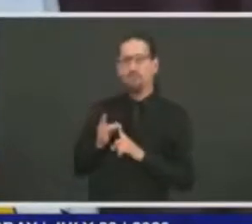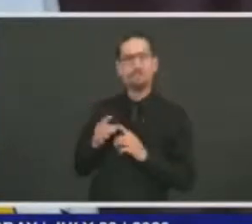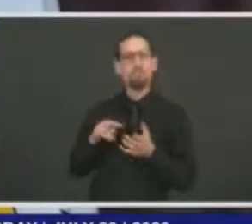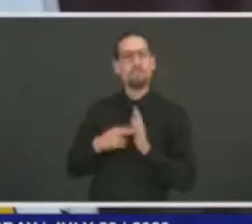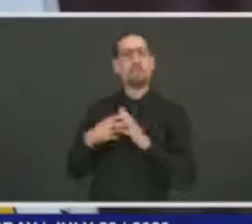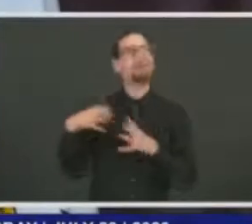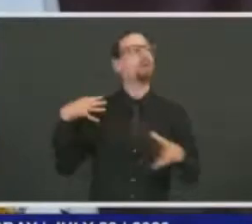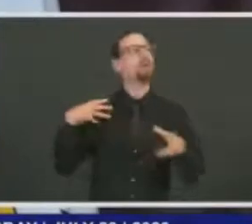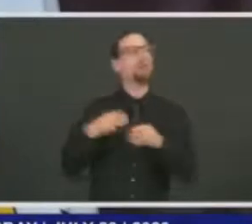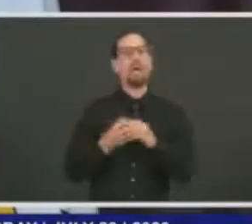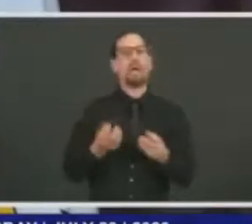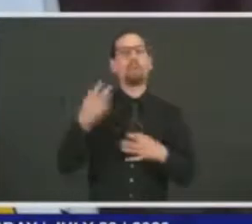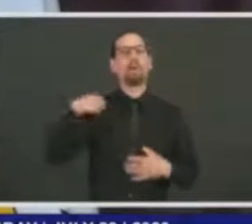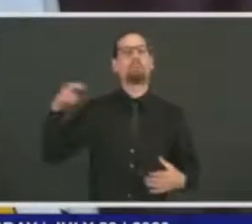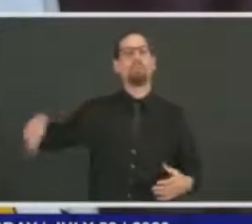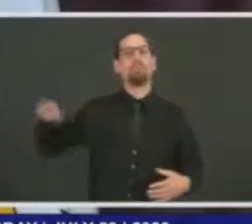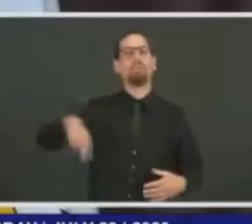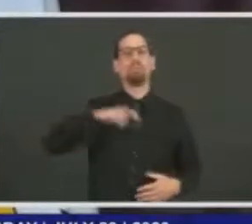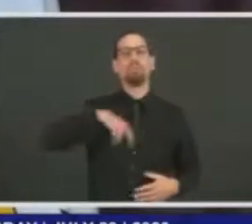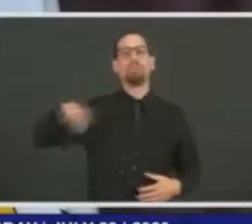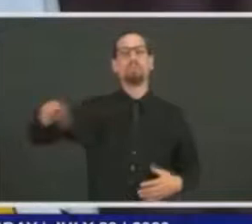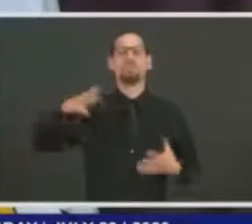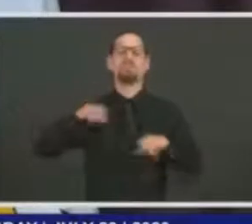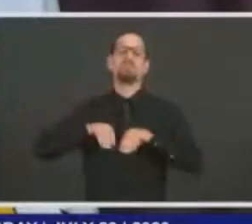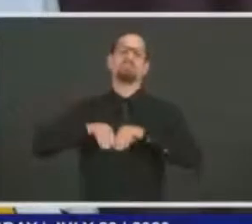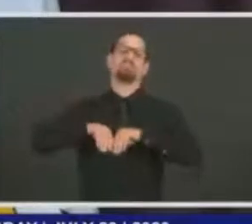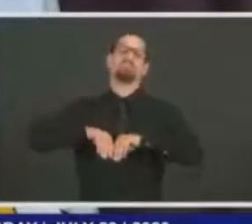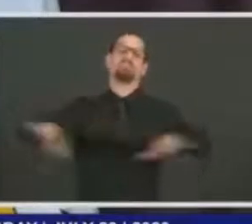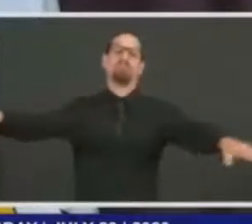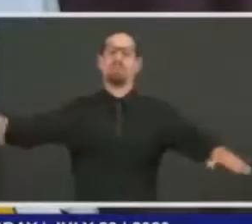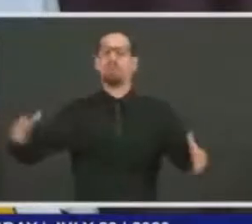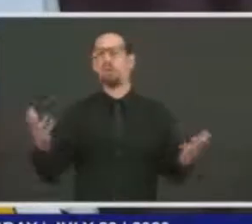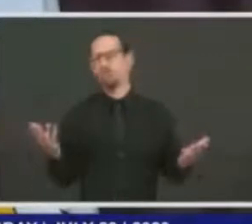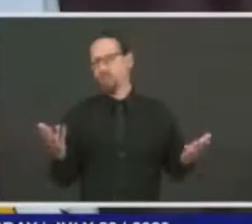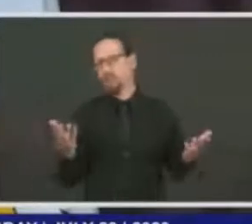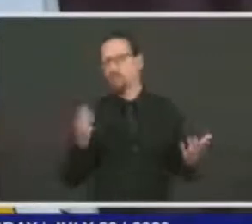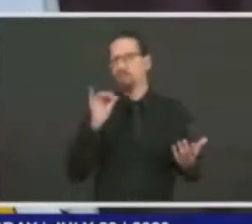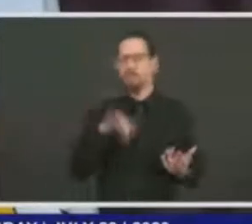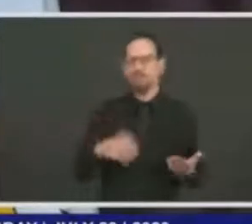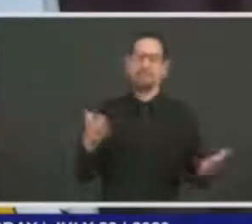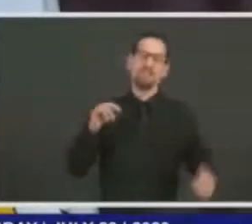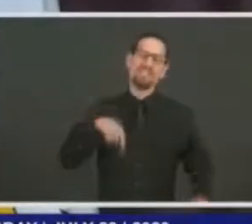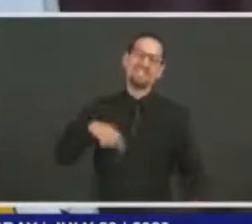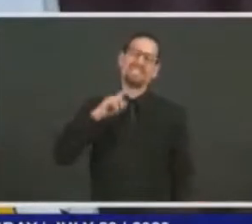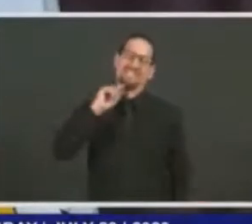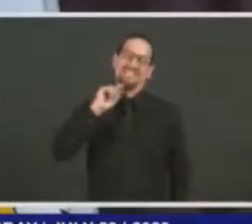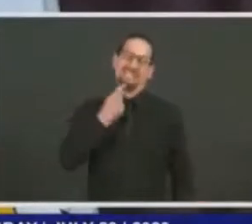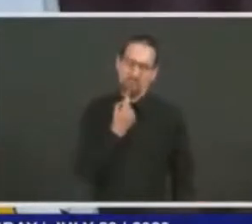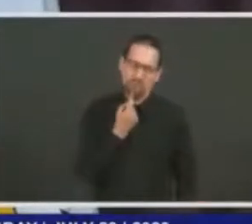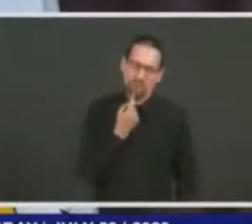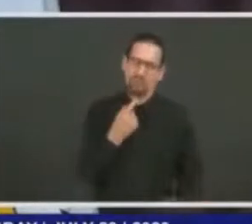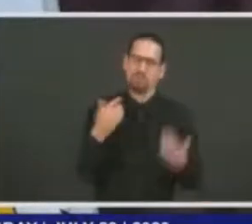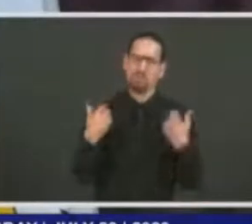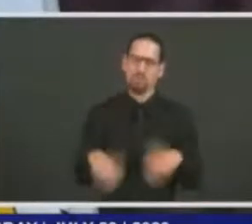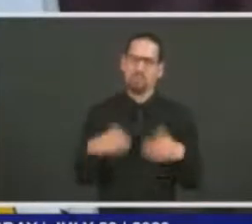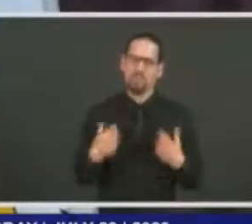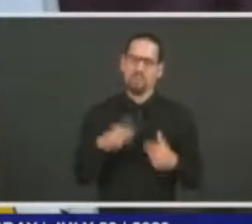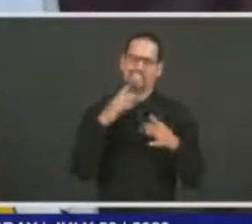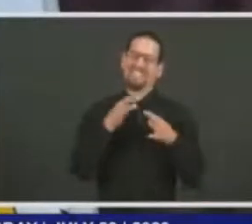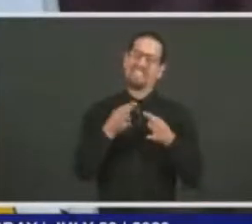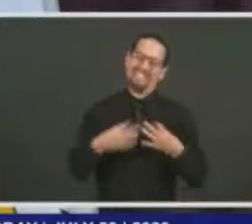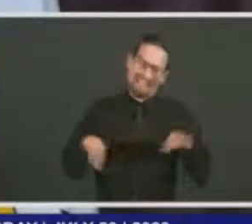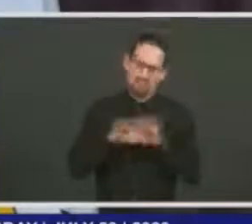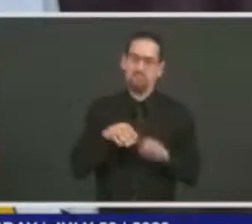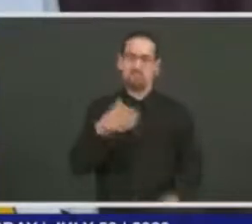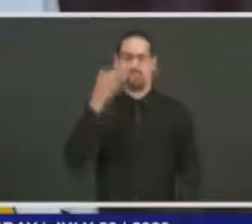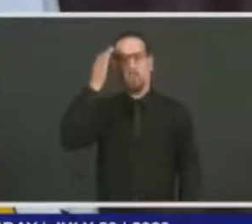on the prize with the governor's leadership and with the excellent commissioner and the RIDE team's work and leadership. Our focus is on